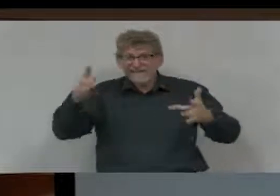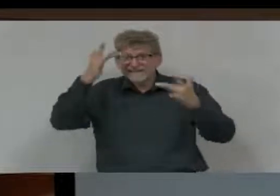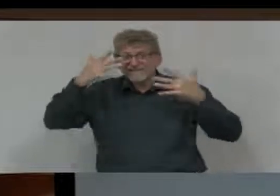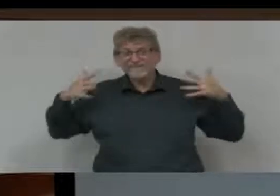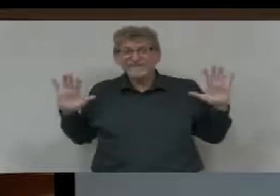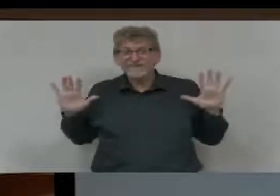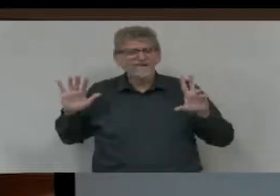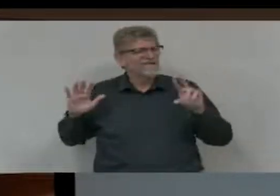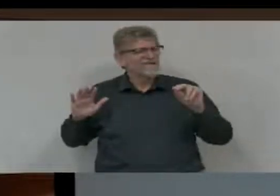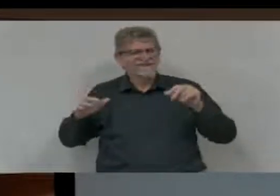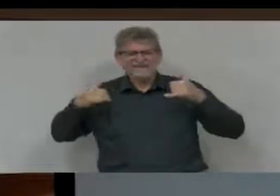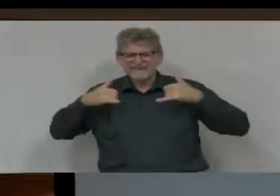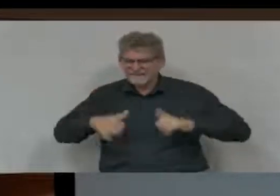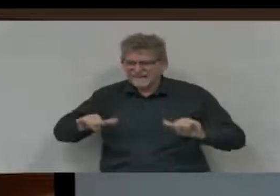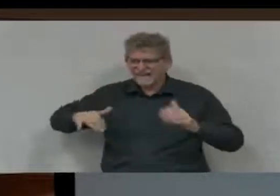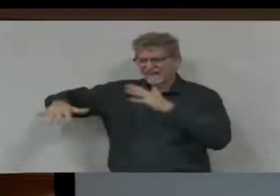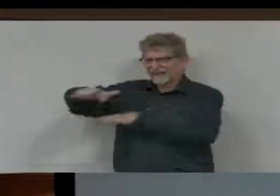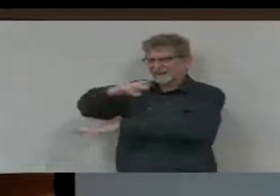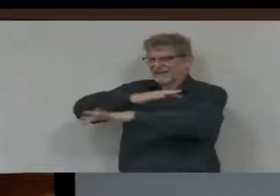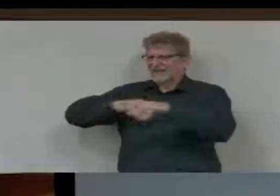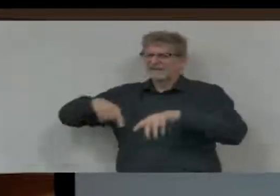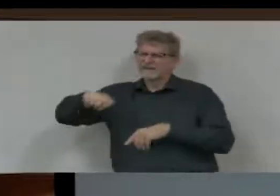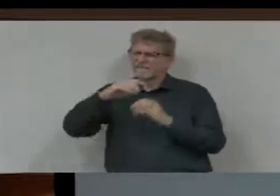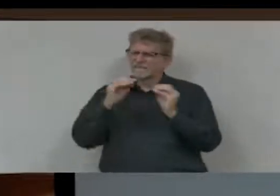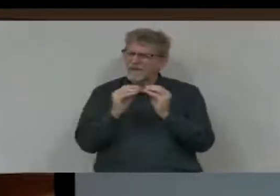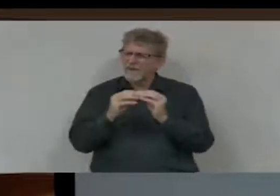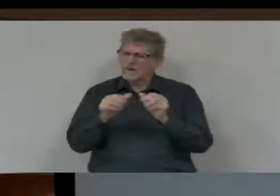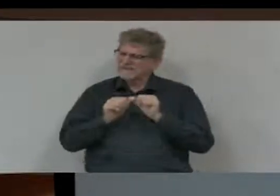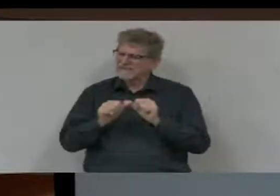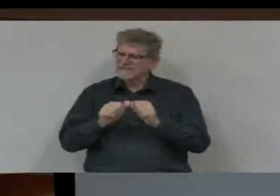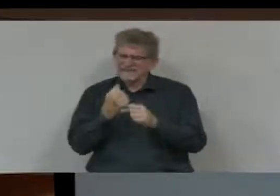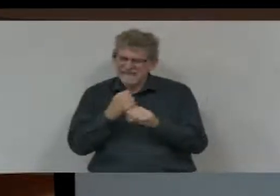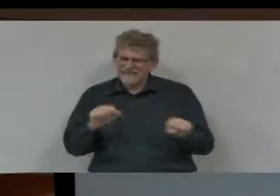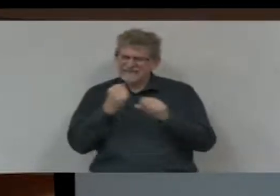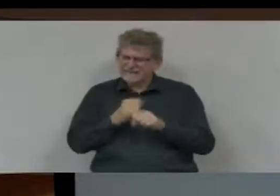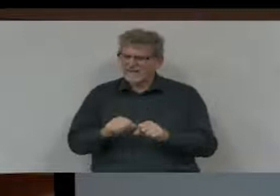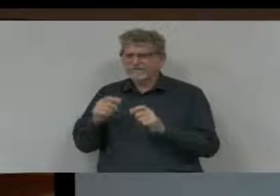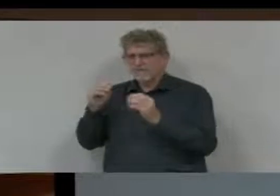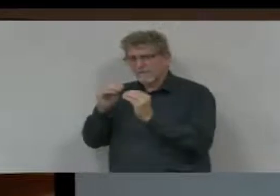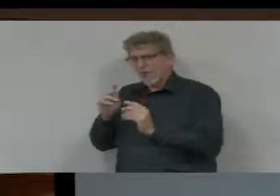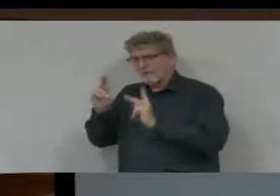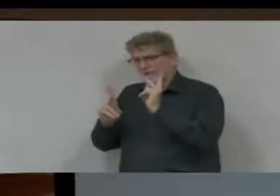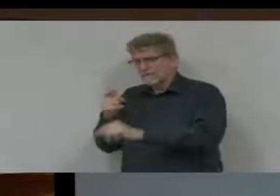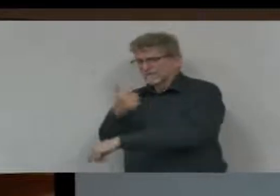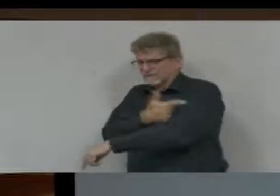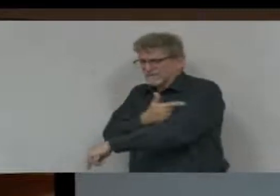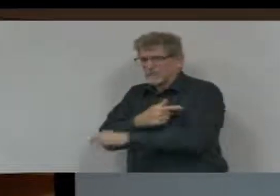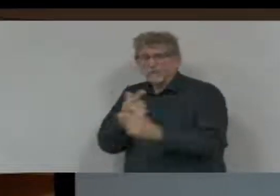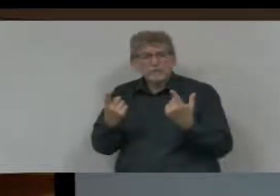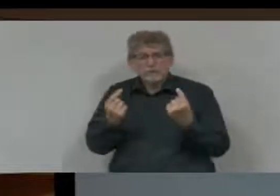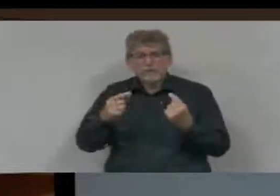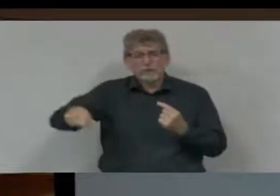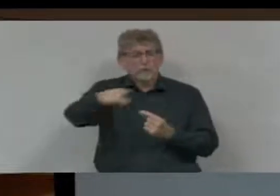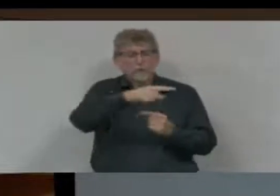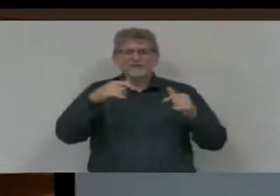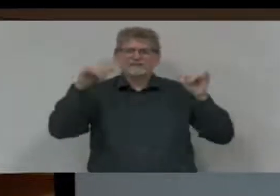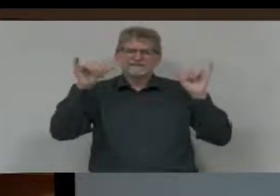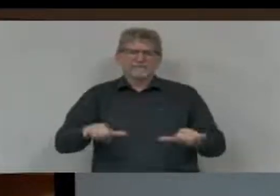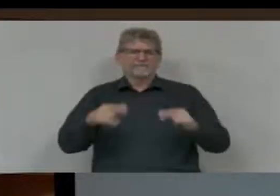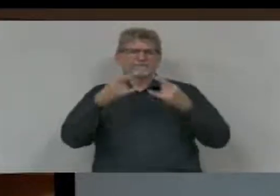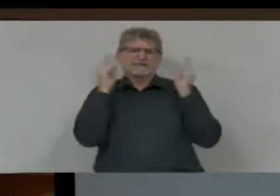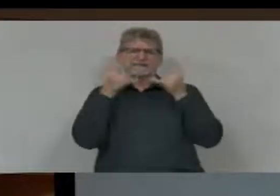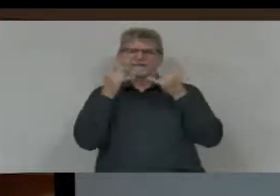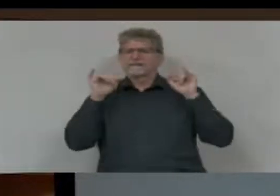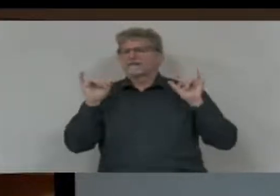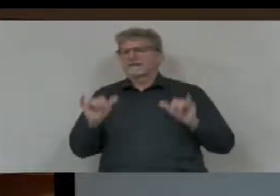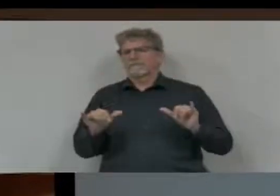until a greater number of people are vaccinated against COVID-19, masks need to be worn. The Tippecanoe County Health Department is